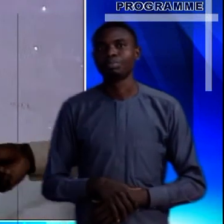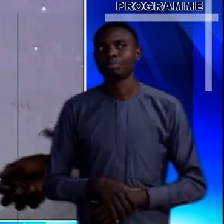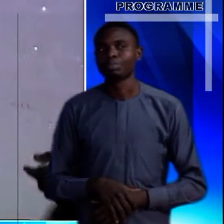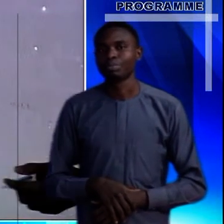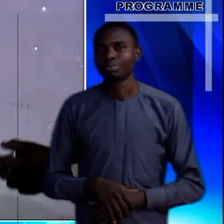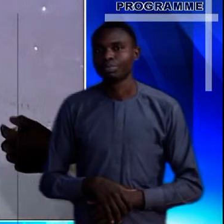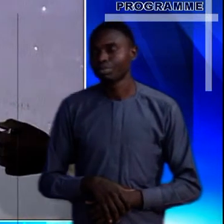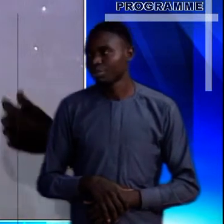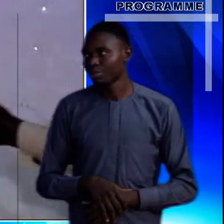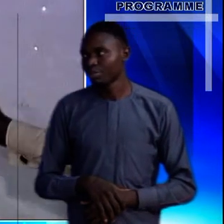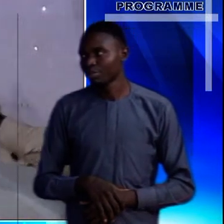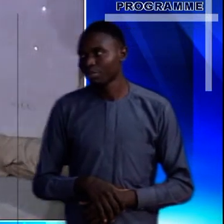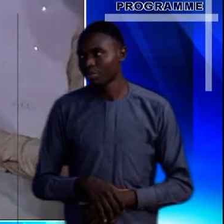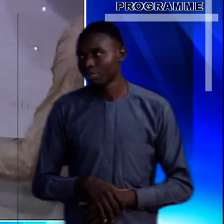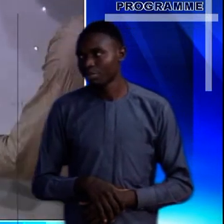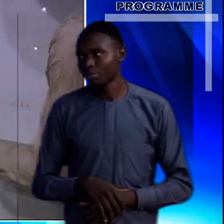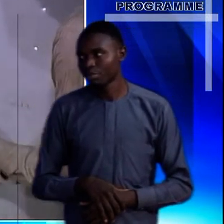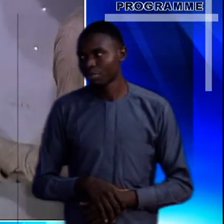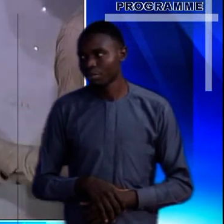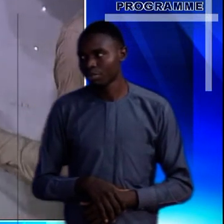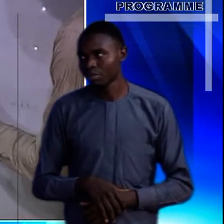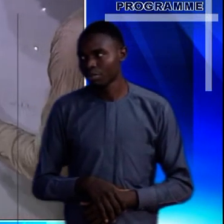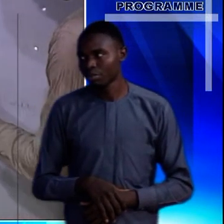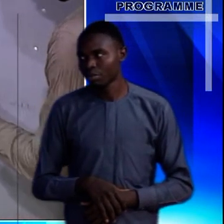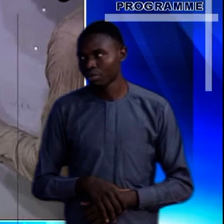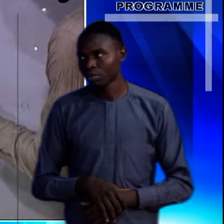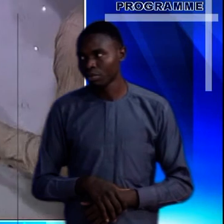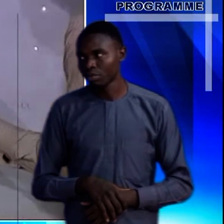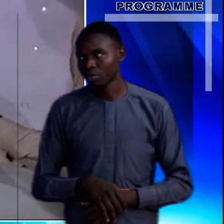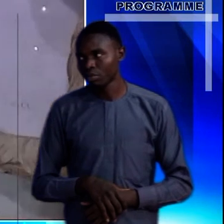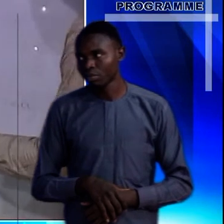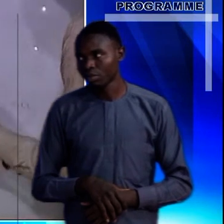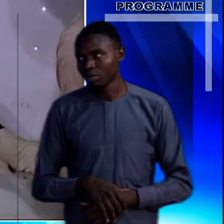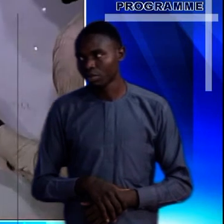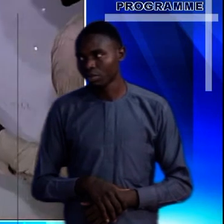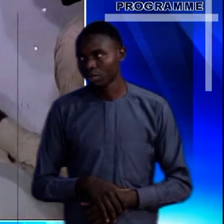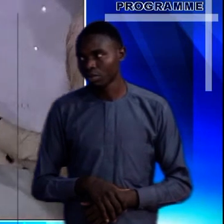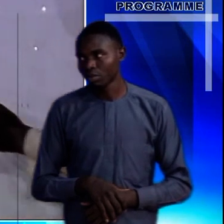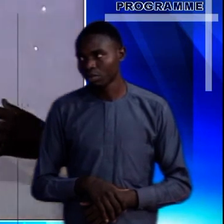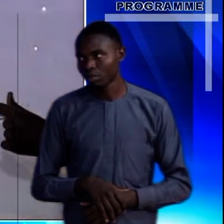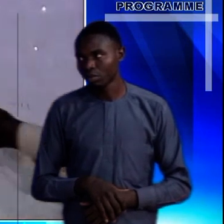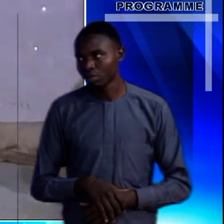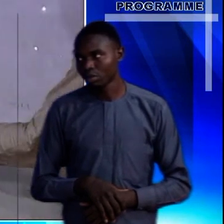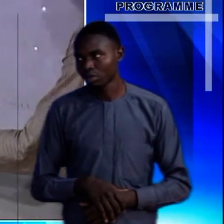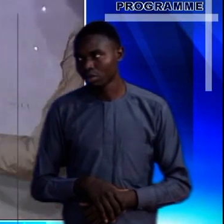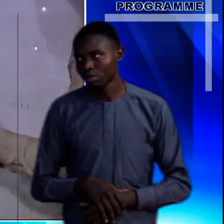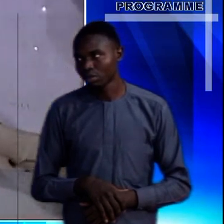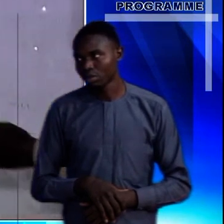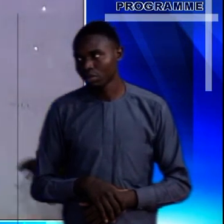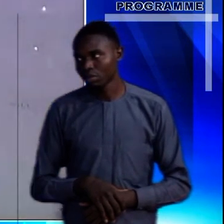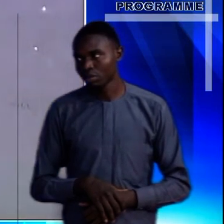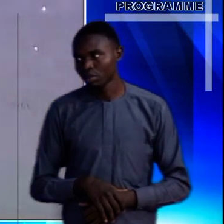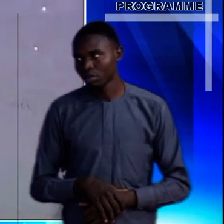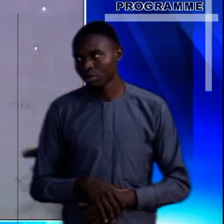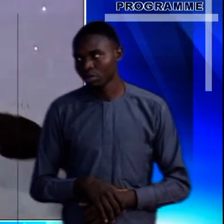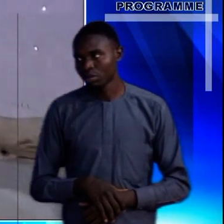How many 100 do we have in 30? 100 cannot go. We are going to add 0 and 0 here. 100 into